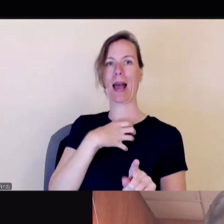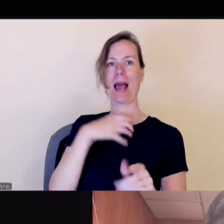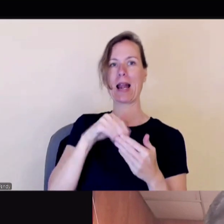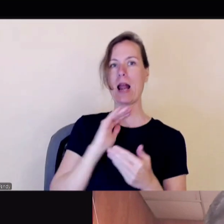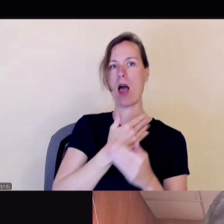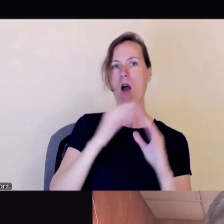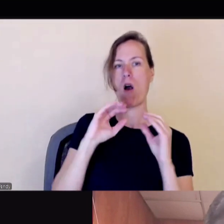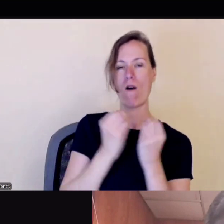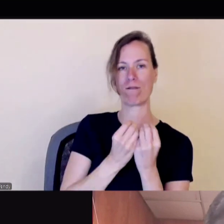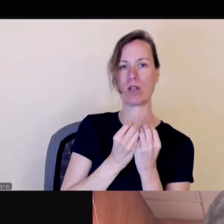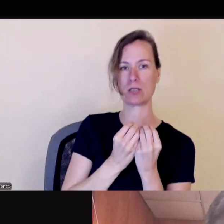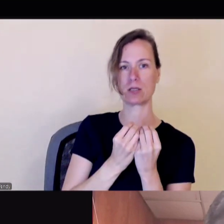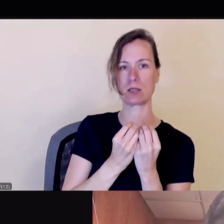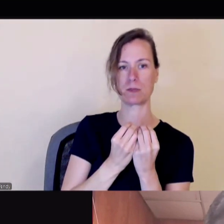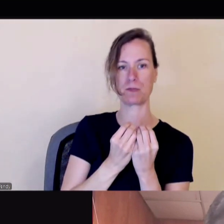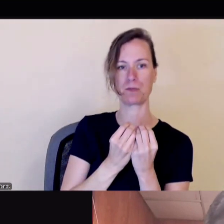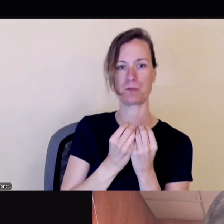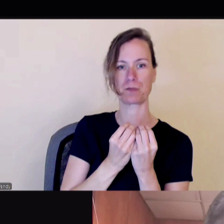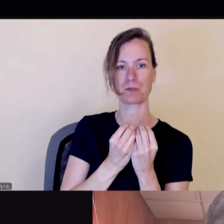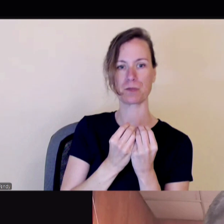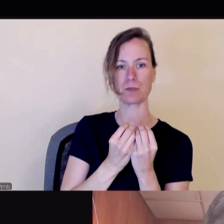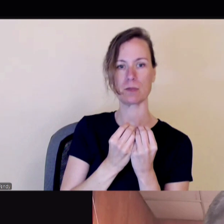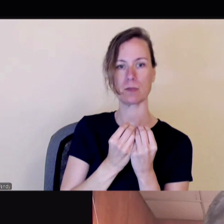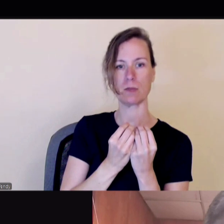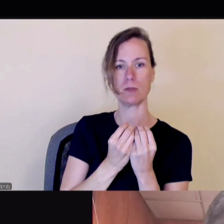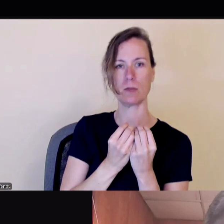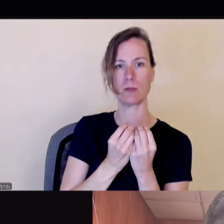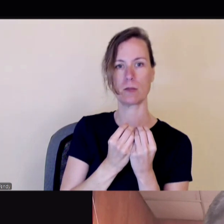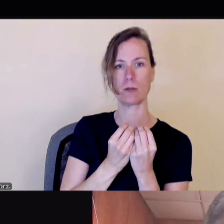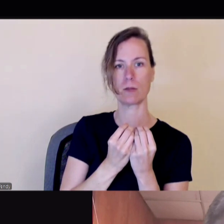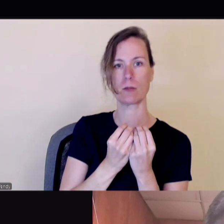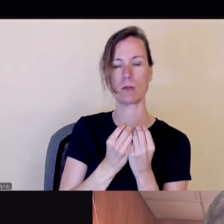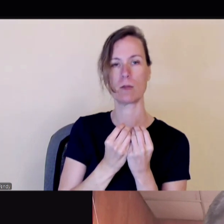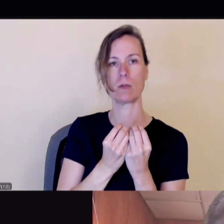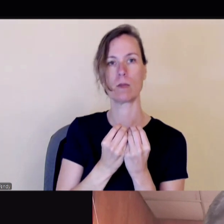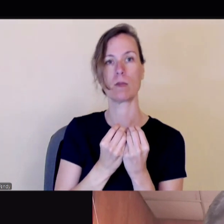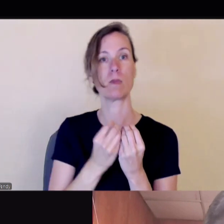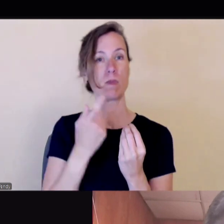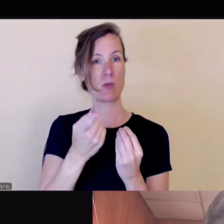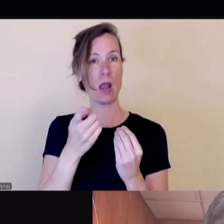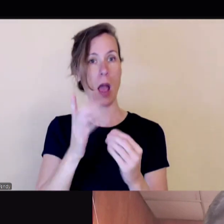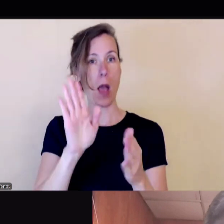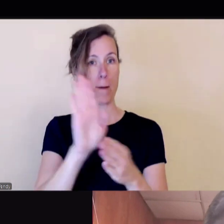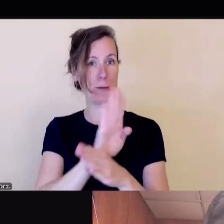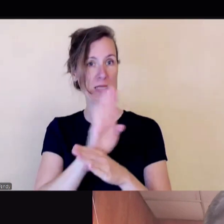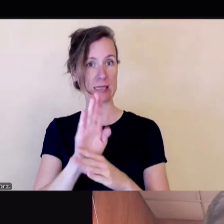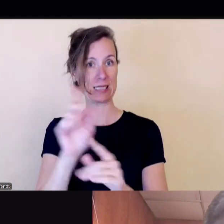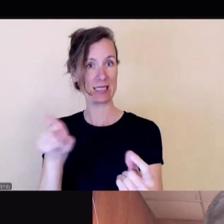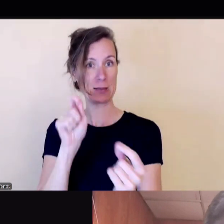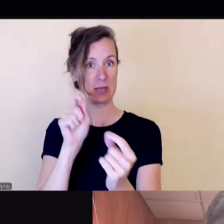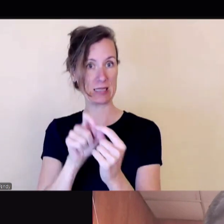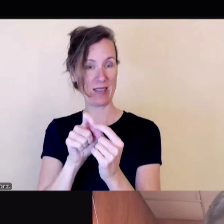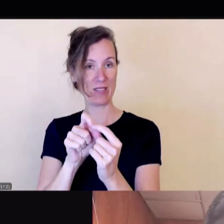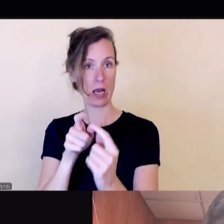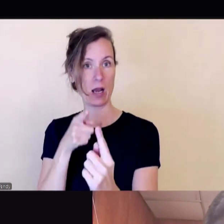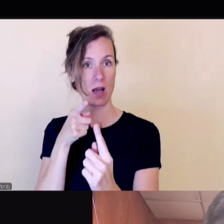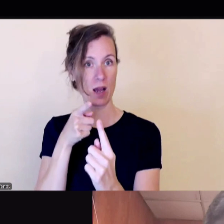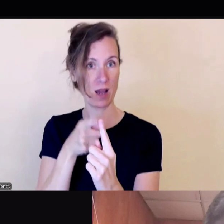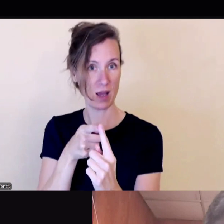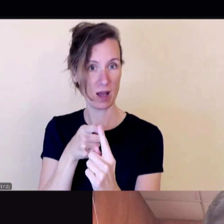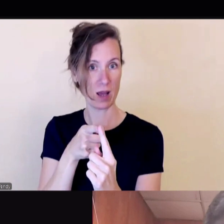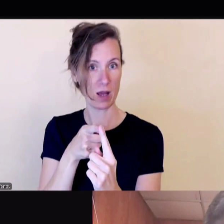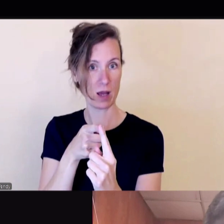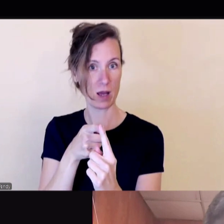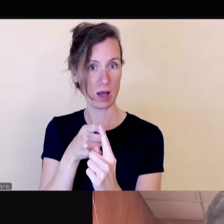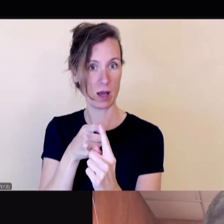targeting a business and saying, like, without a formal investigation, like maybe you just called me and said, hey, such and such